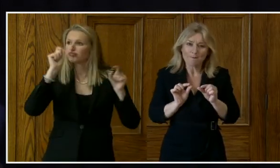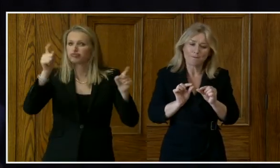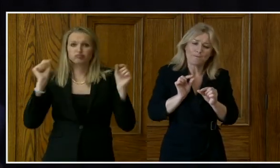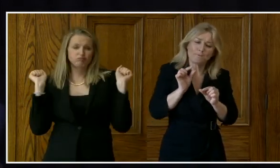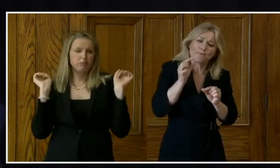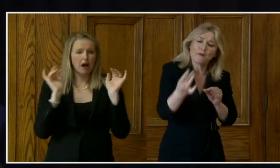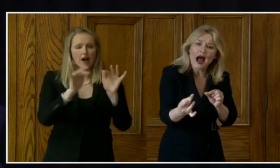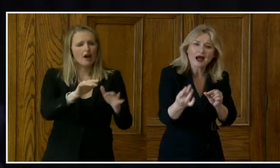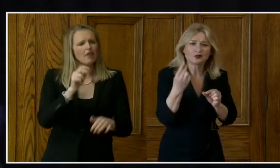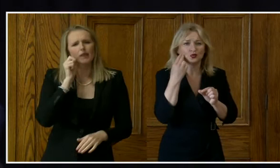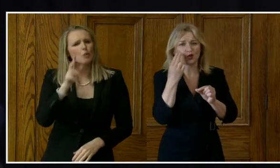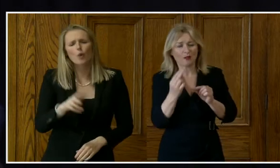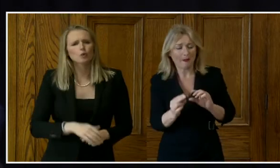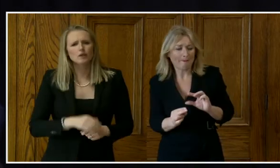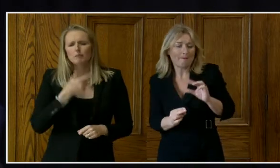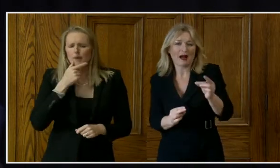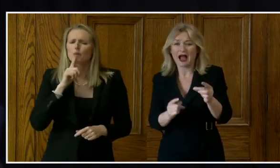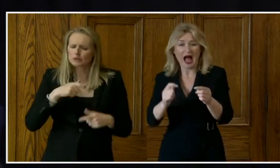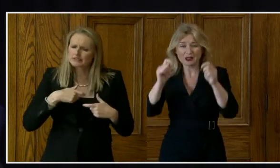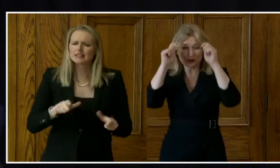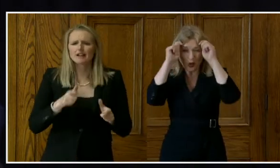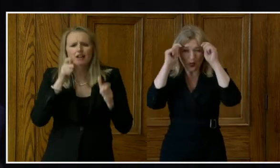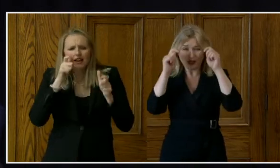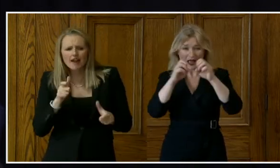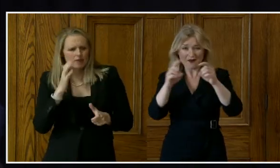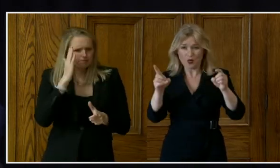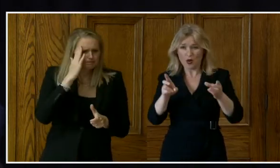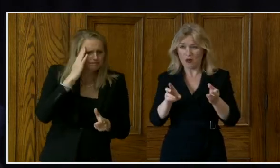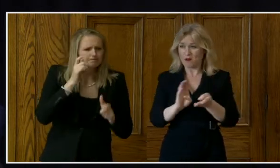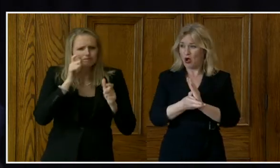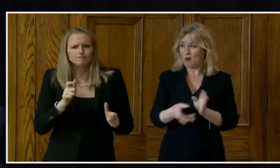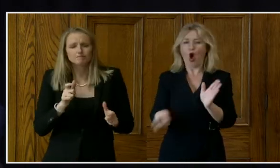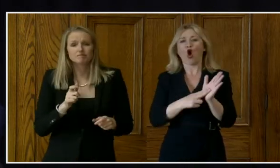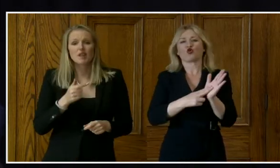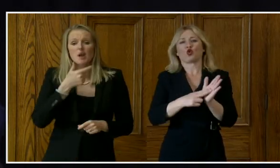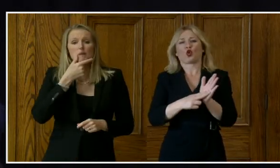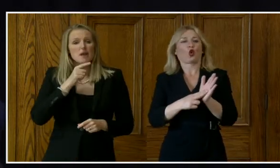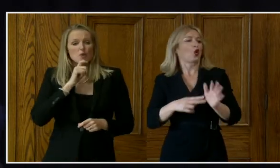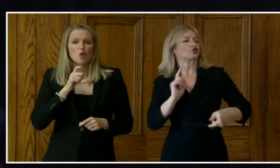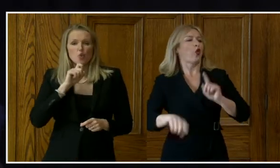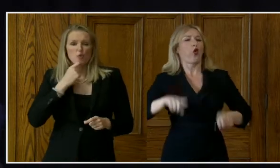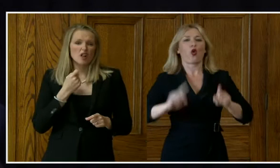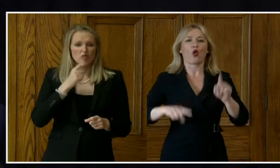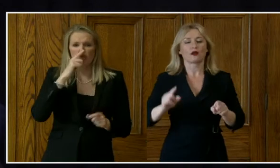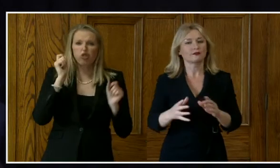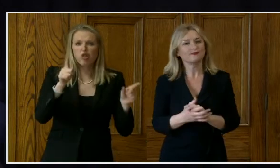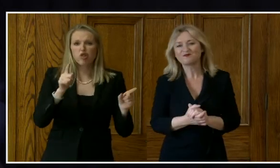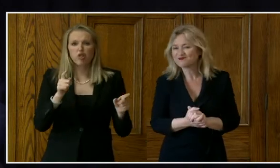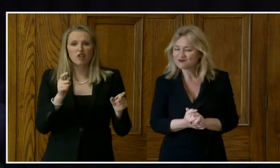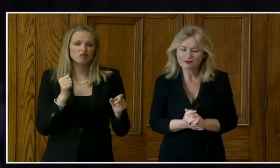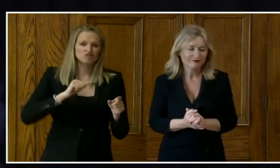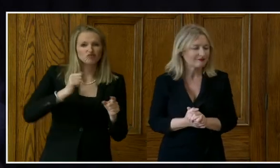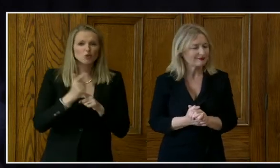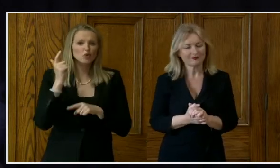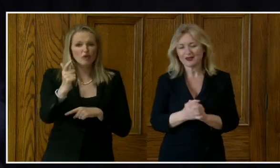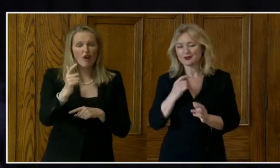of a sudden people are going to become irresponsible. The people who were irresponsible, who would be irresponsible in those